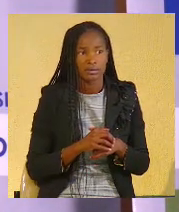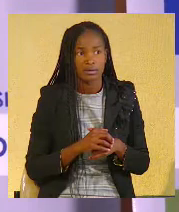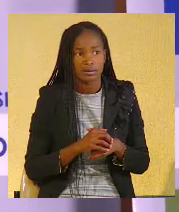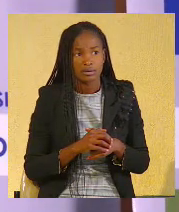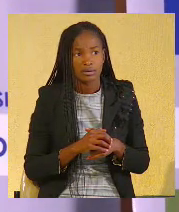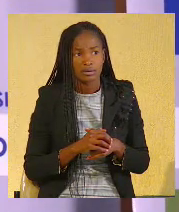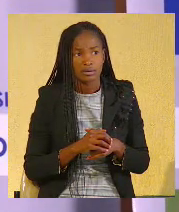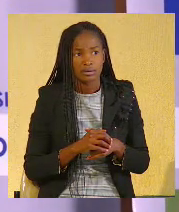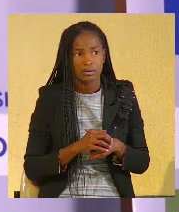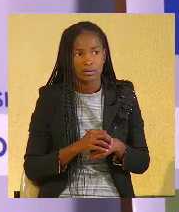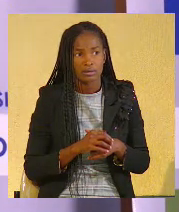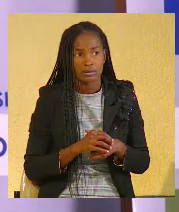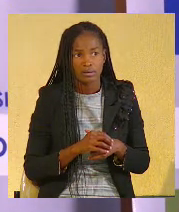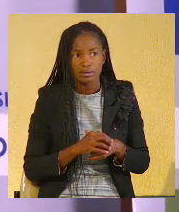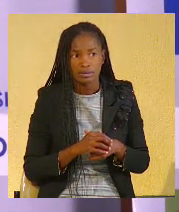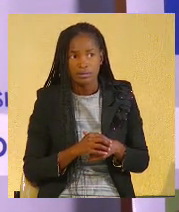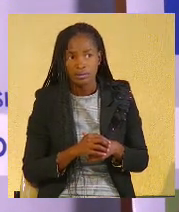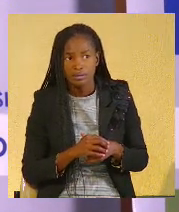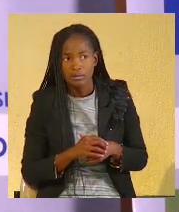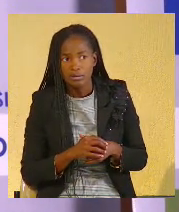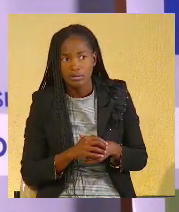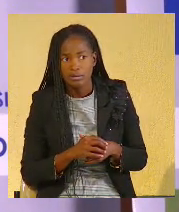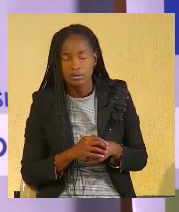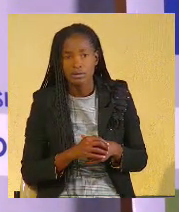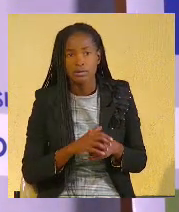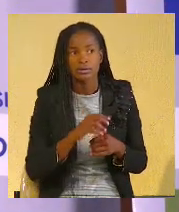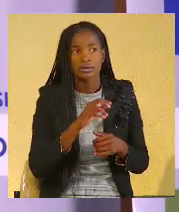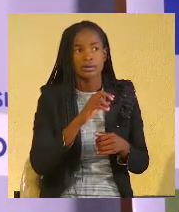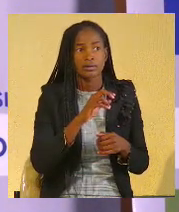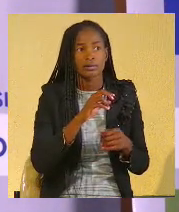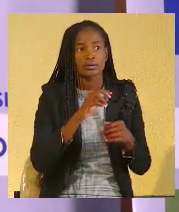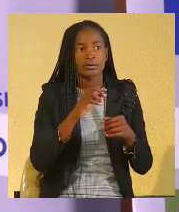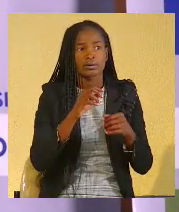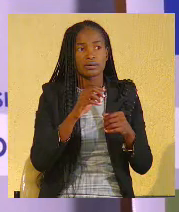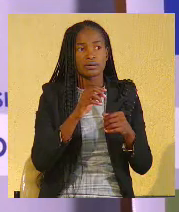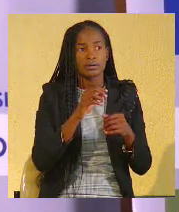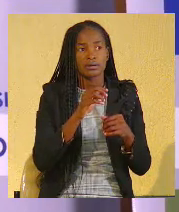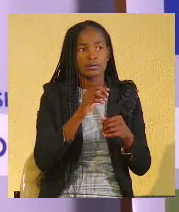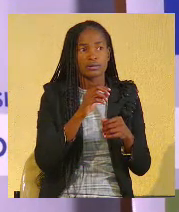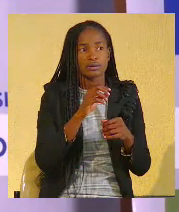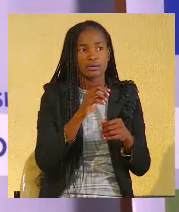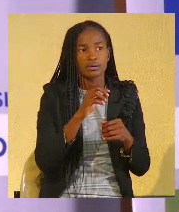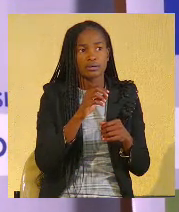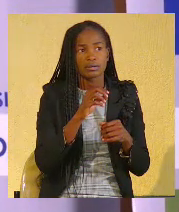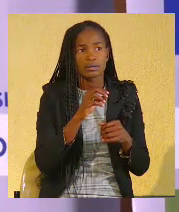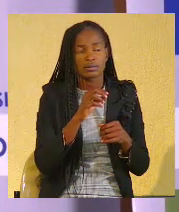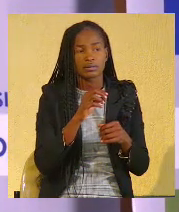extended. Today we also learned that 300 people, and that's again false, will have